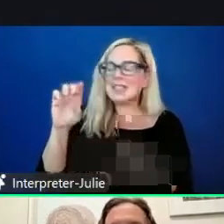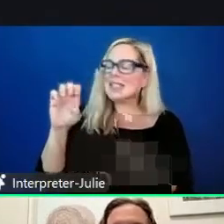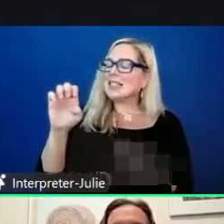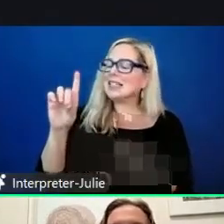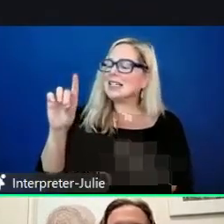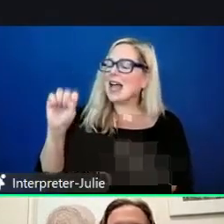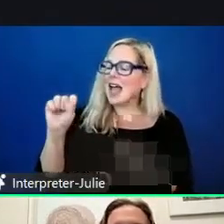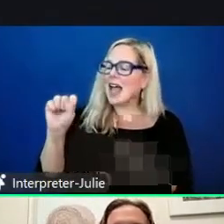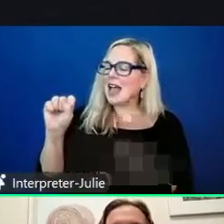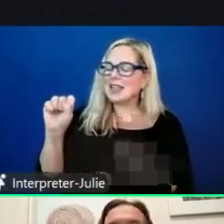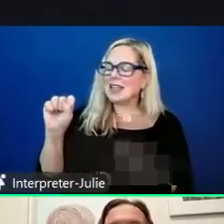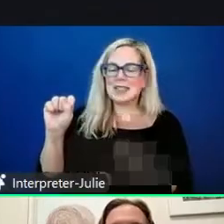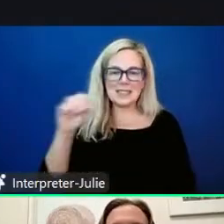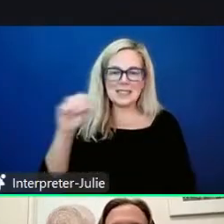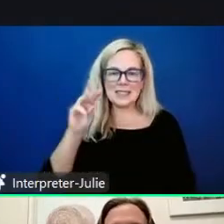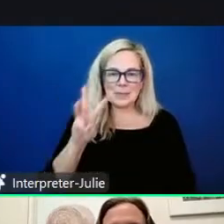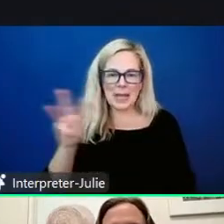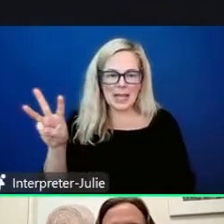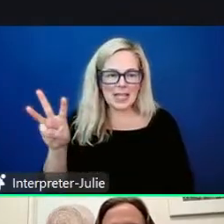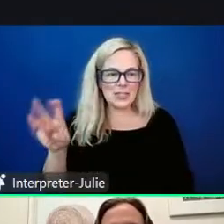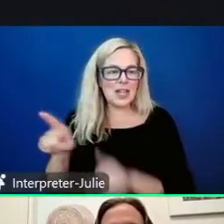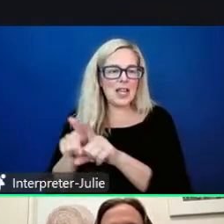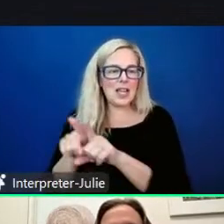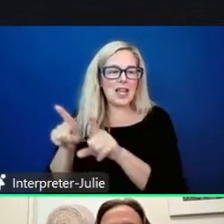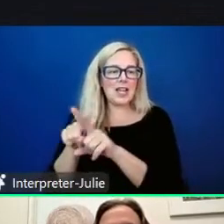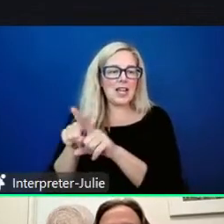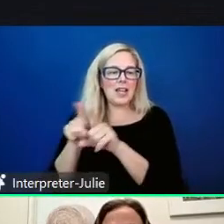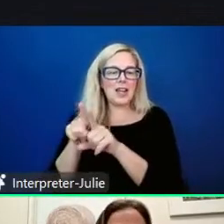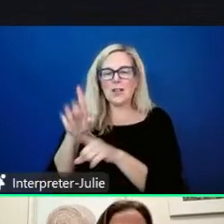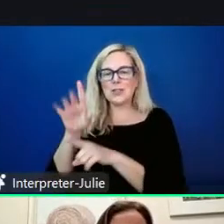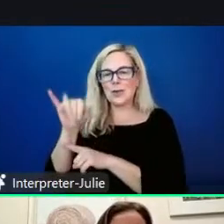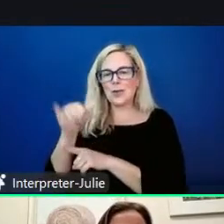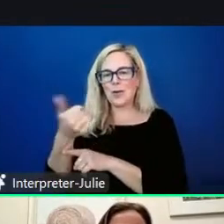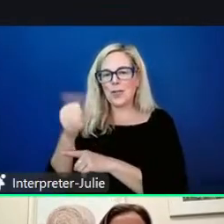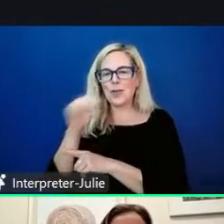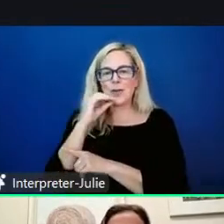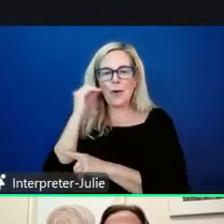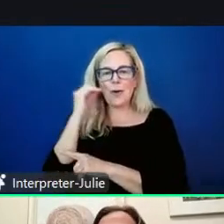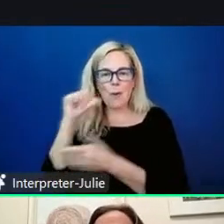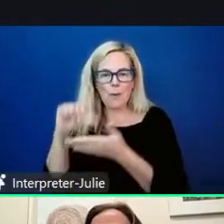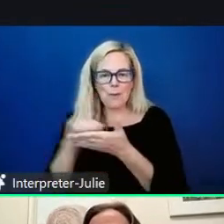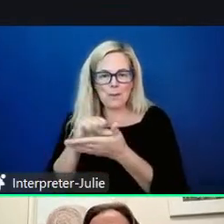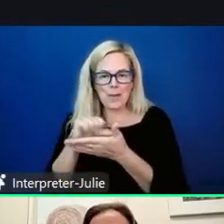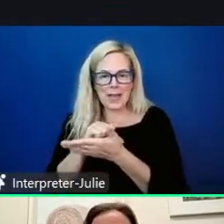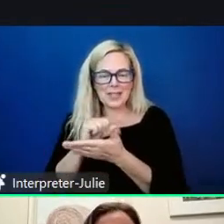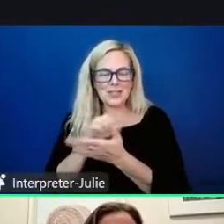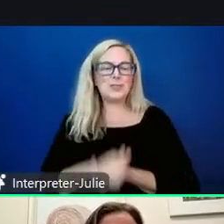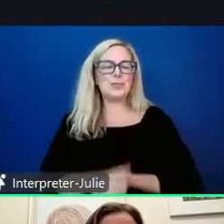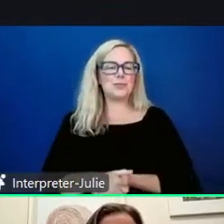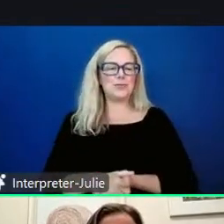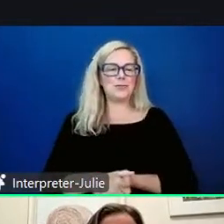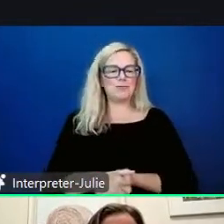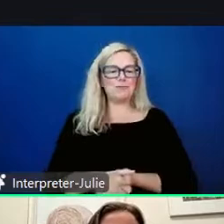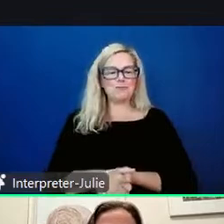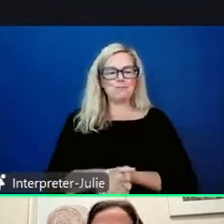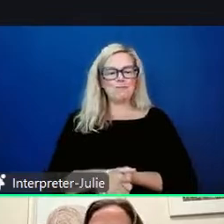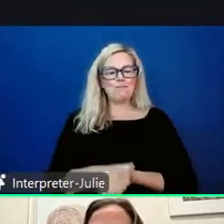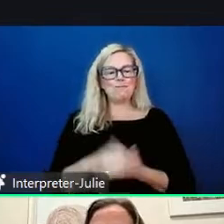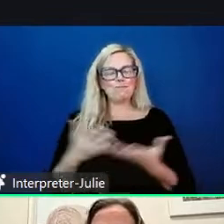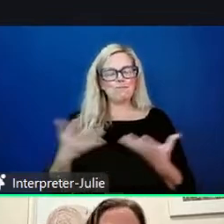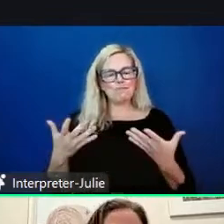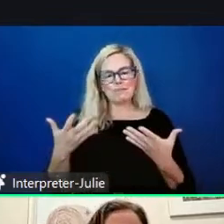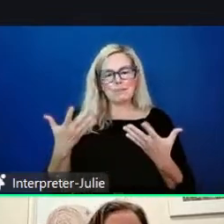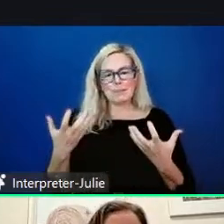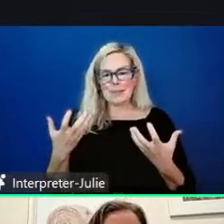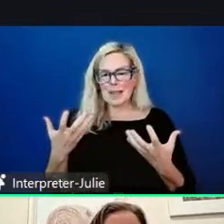Dysautonomia and Mast Cell Disease Society homepages. As I conclude this presentation, I want to acknowledge